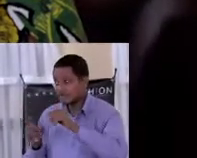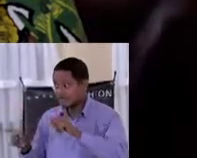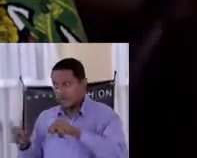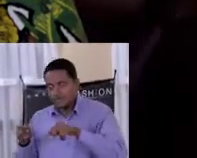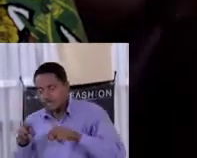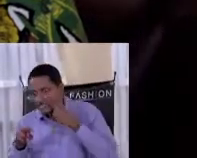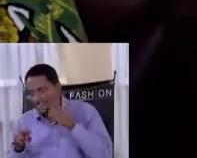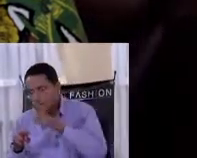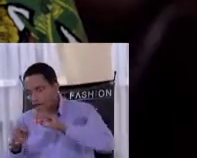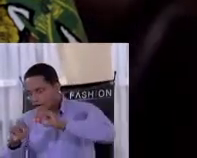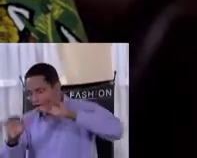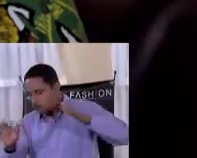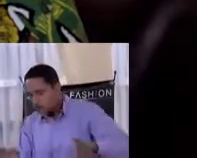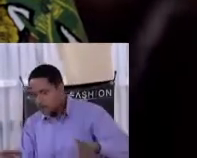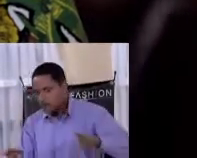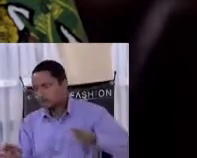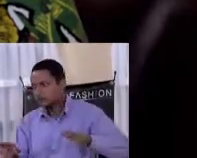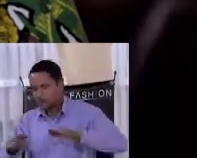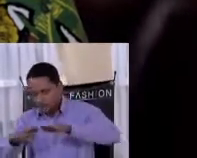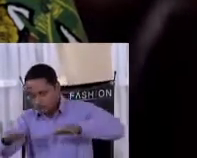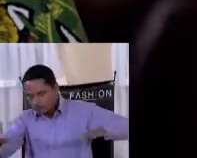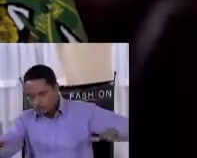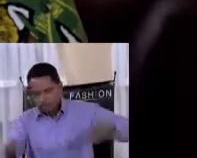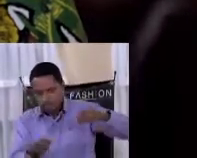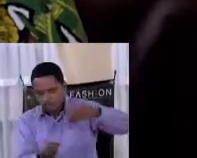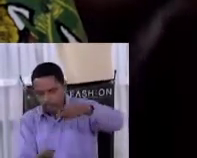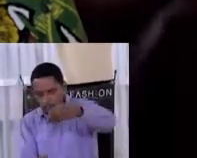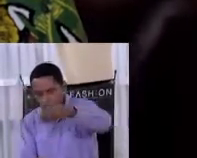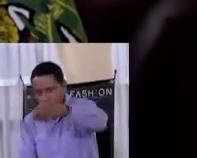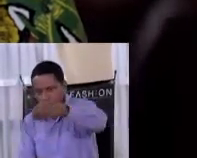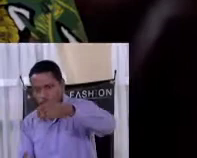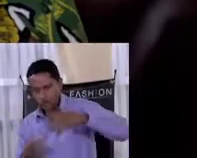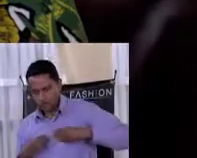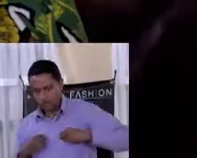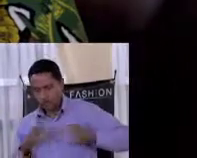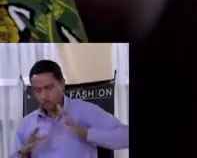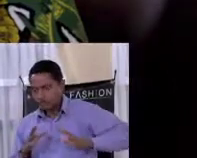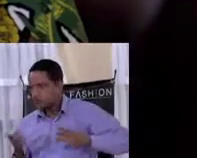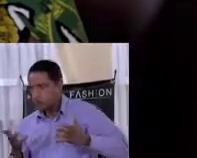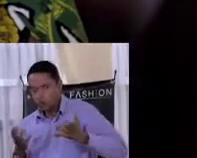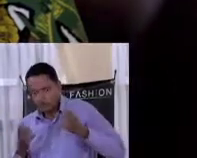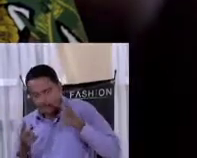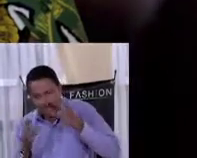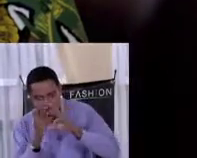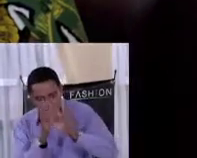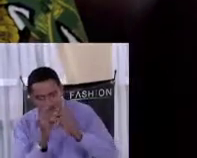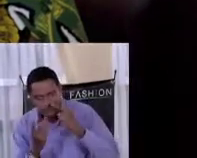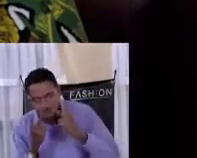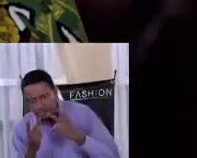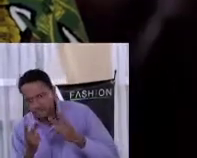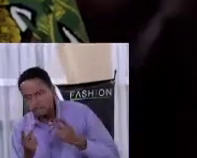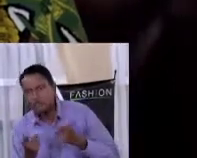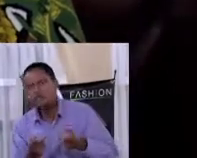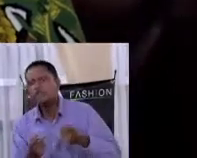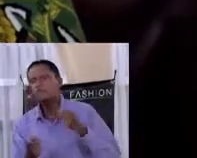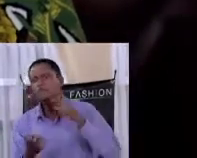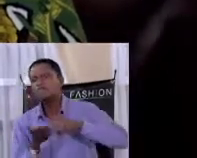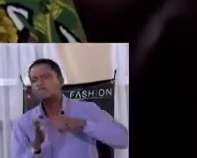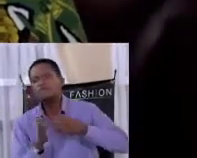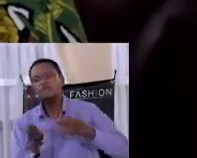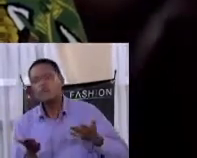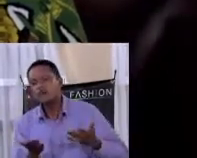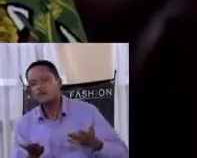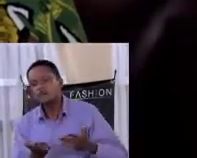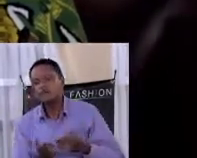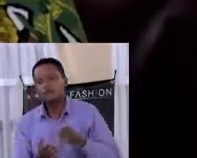want to see products as buyers. Consumers, once they're attracted to your product, they want to understand what that product means to them